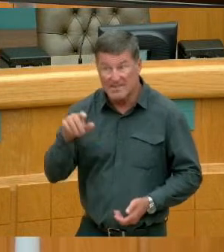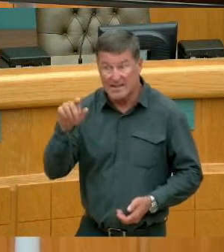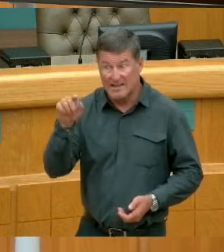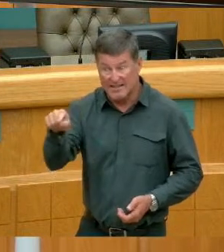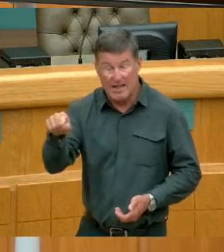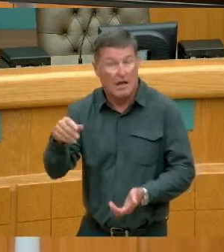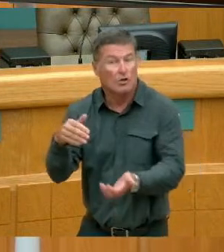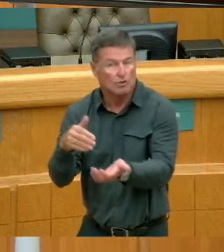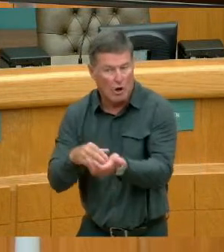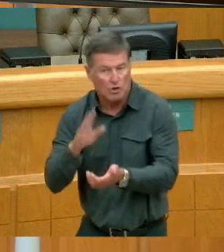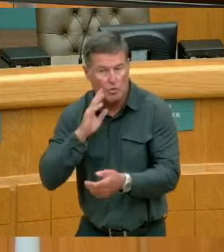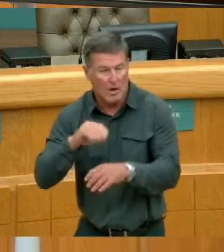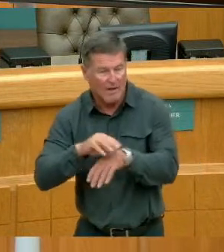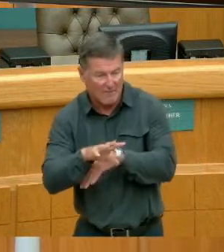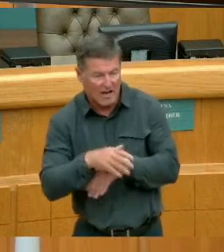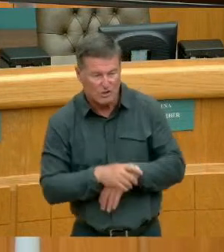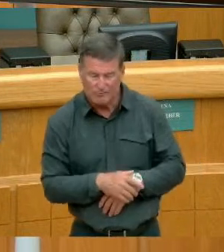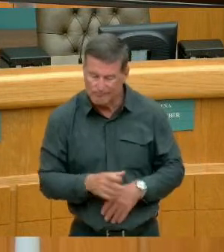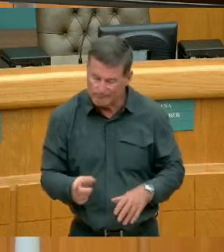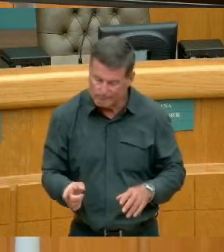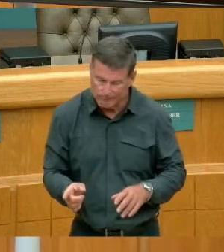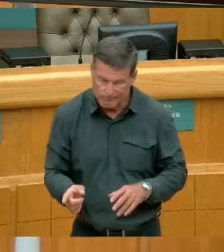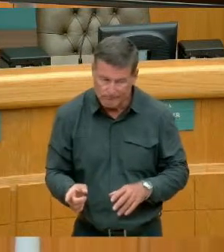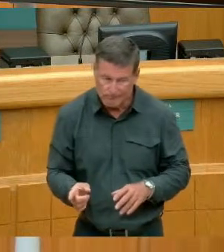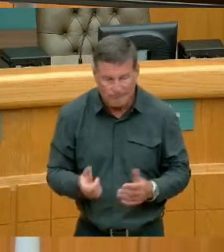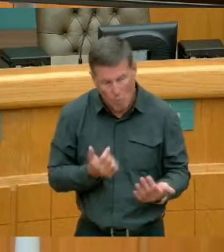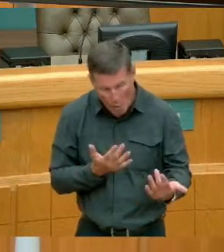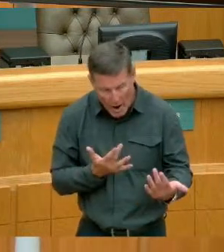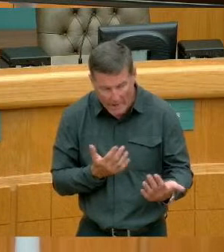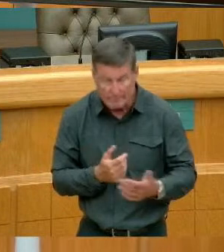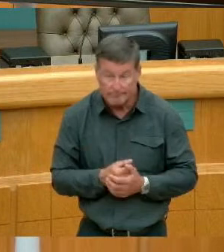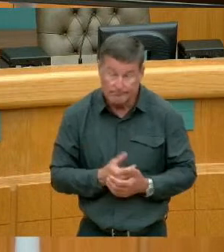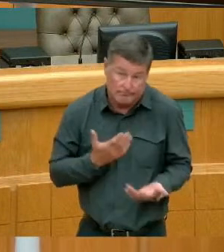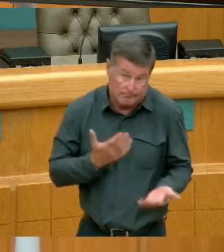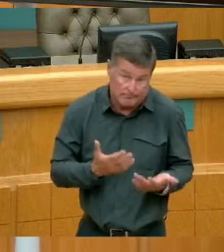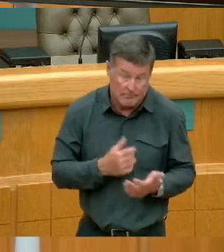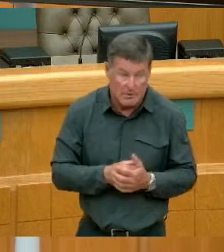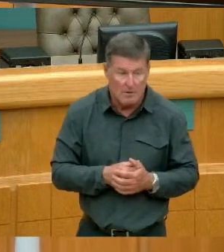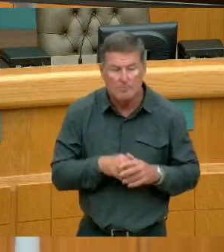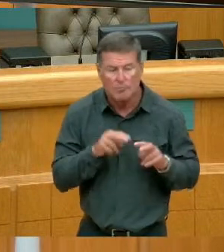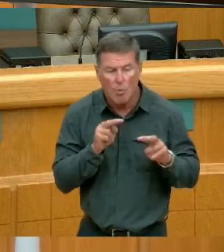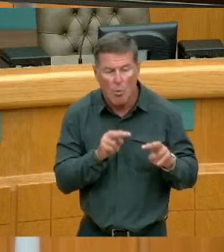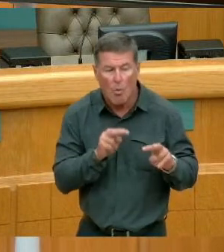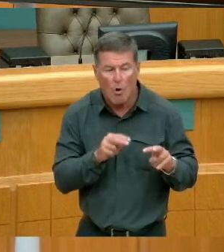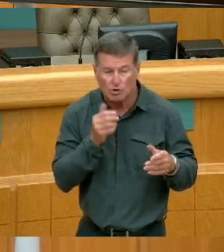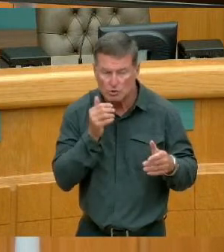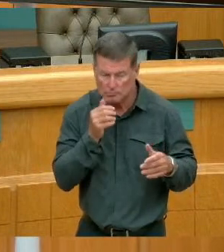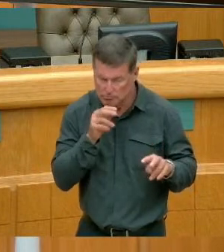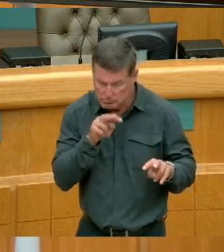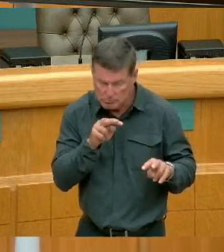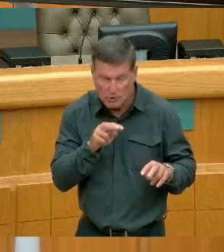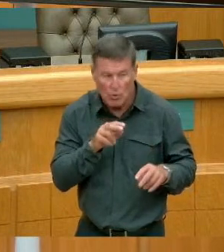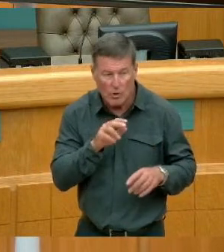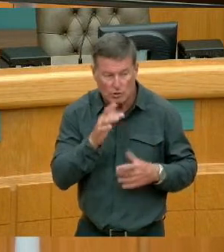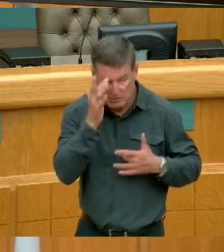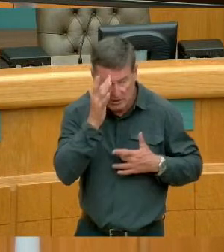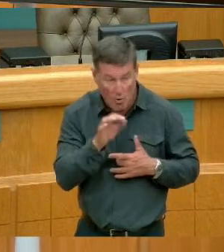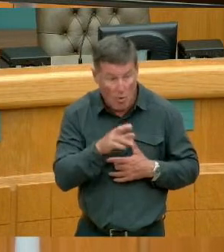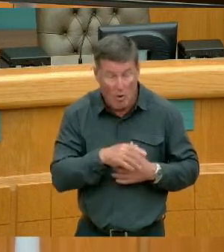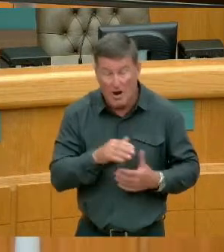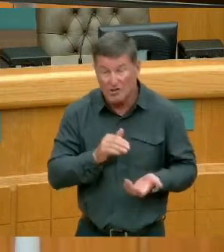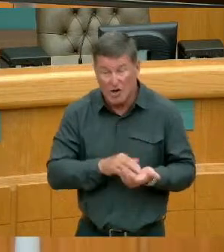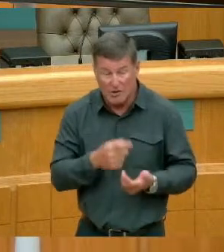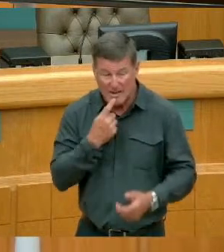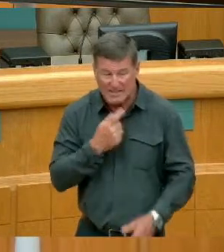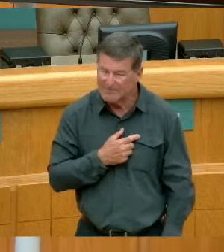good advice. Your doctor may say, we can wait, but let's monitor this closely. Or the doctor may give you the advice